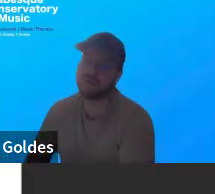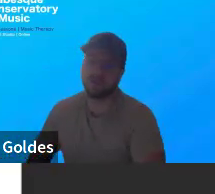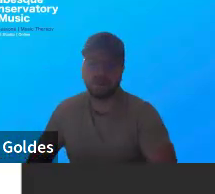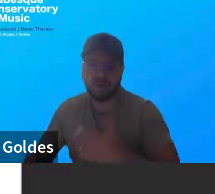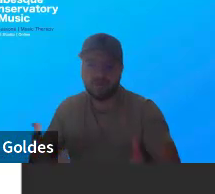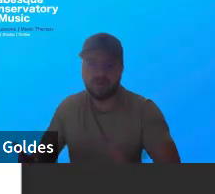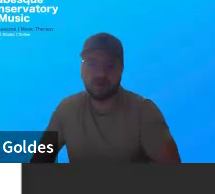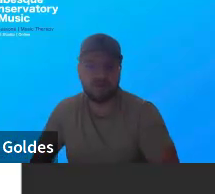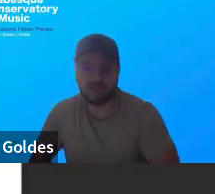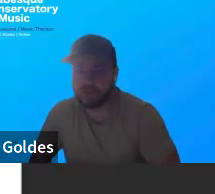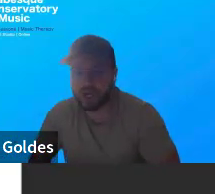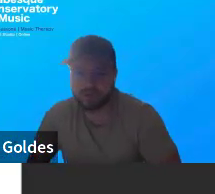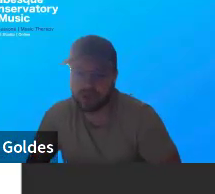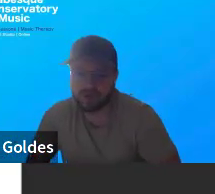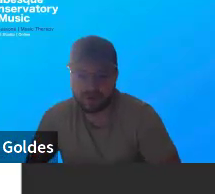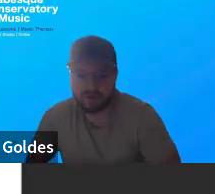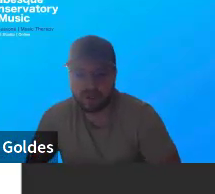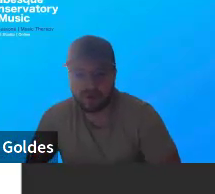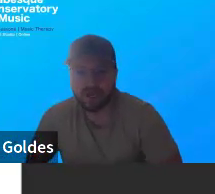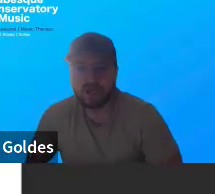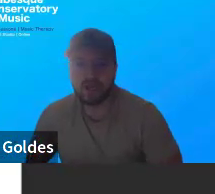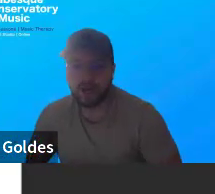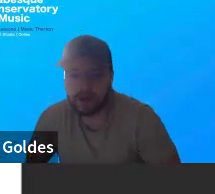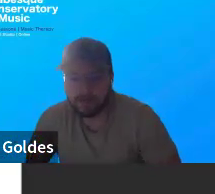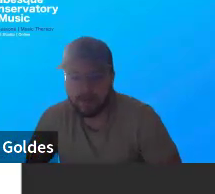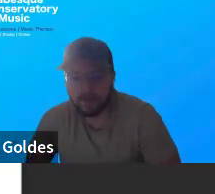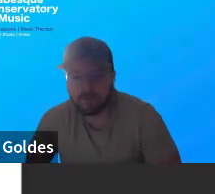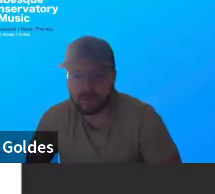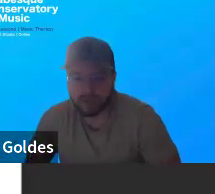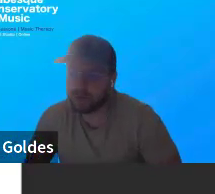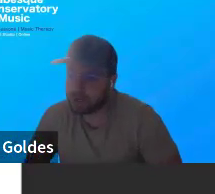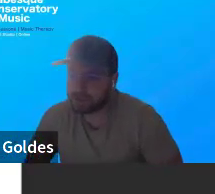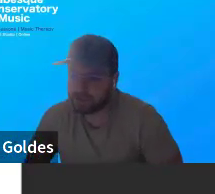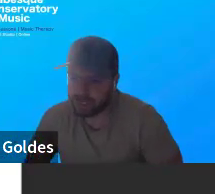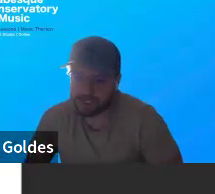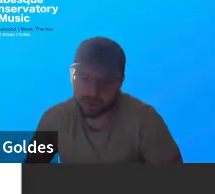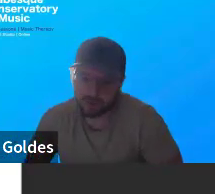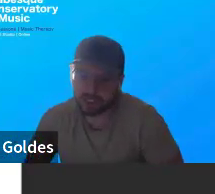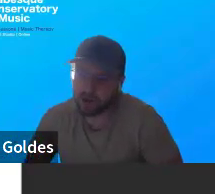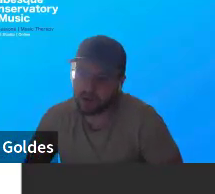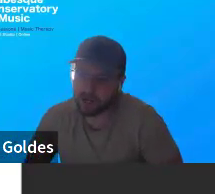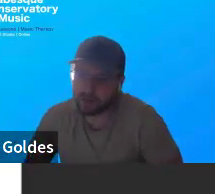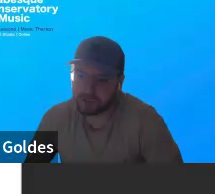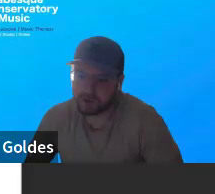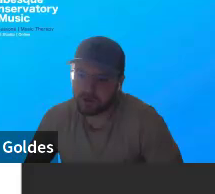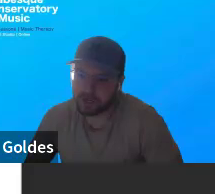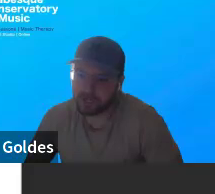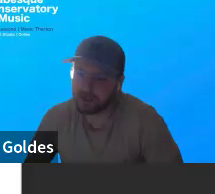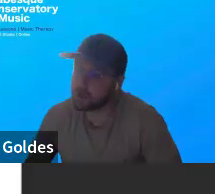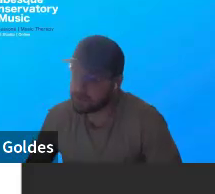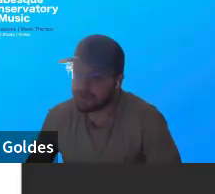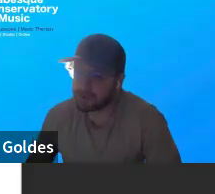it to us, and we offer them full-time jobs, and we have really, really great employment opportunities. So that's why we're able